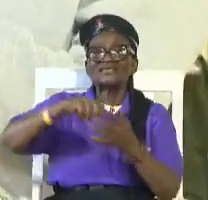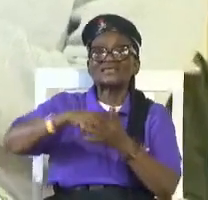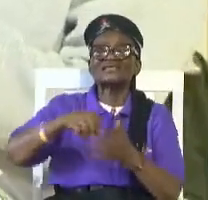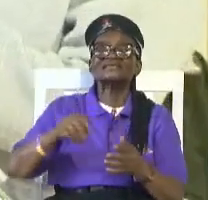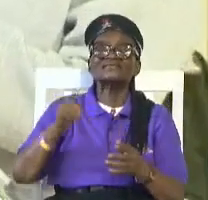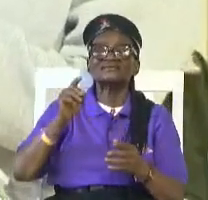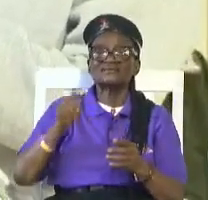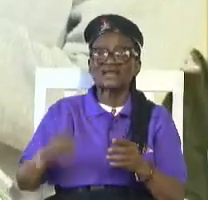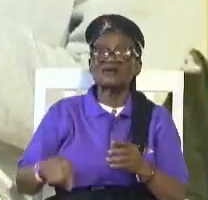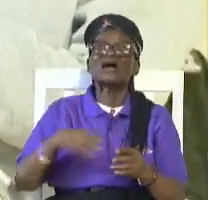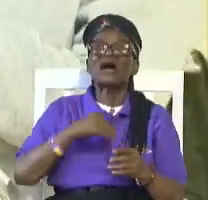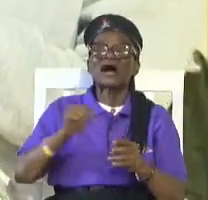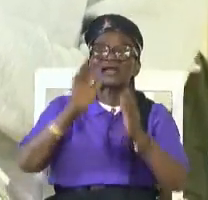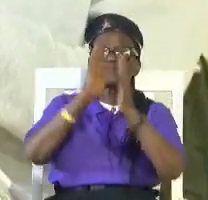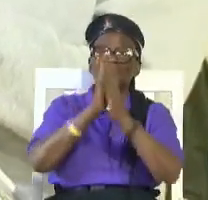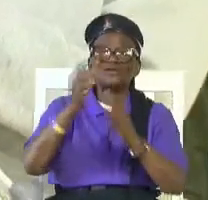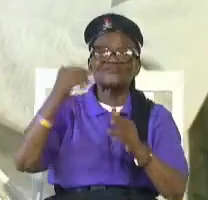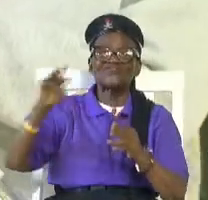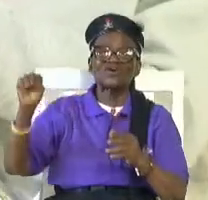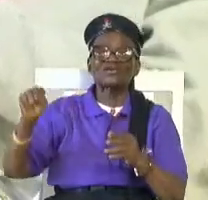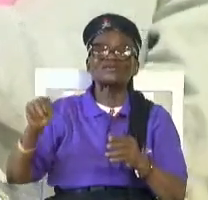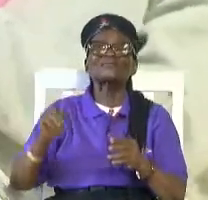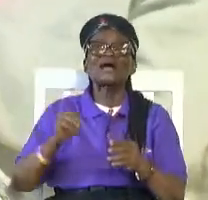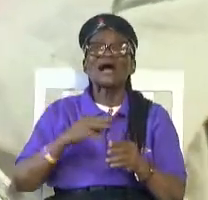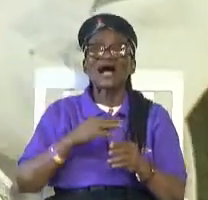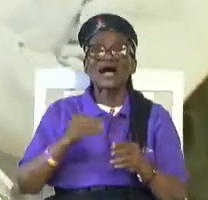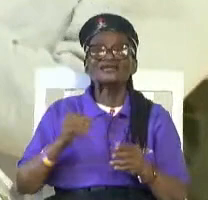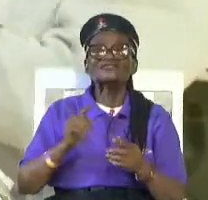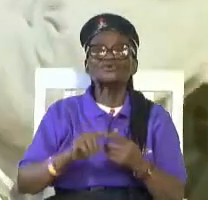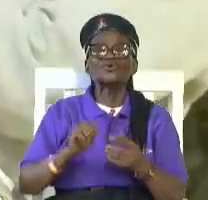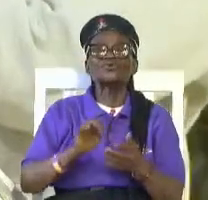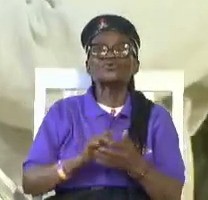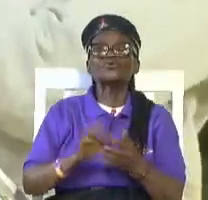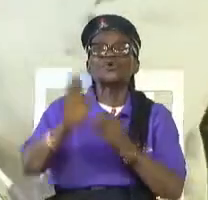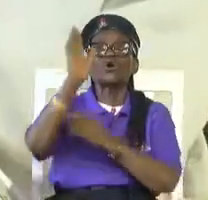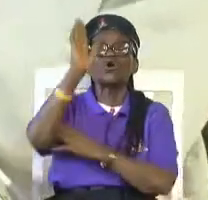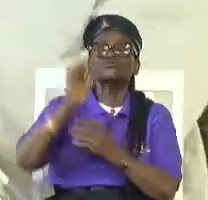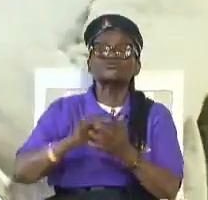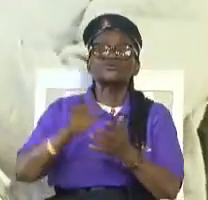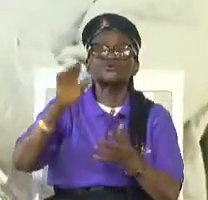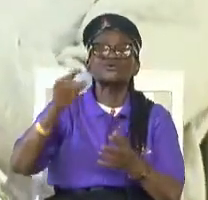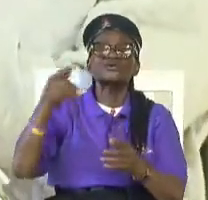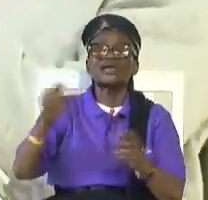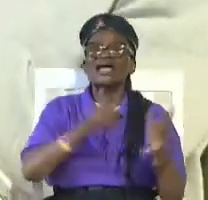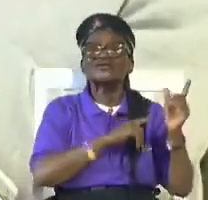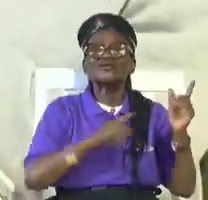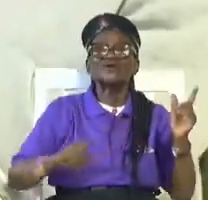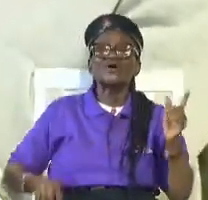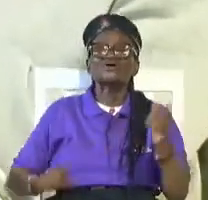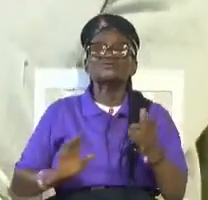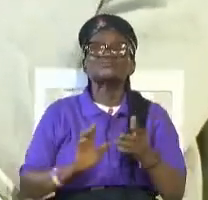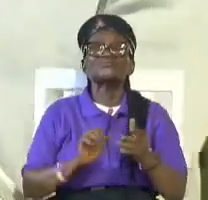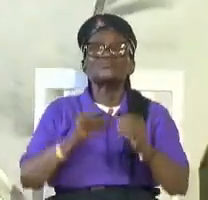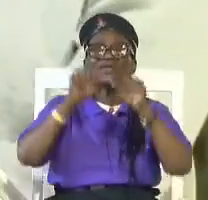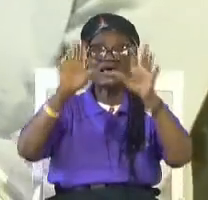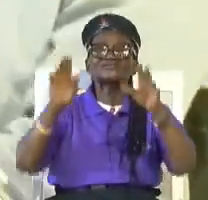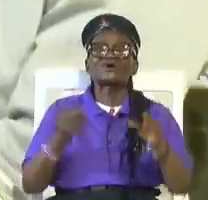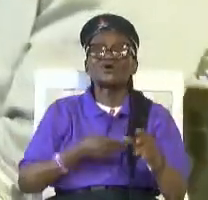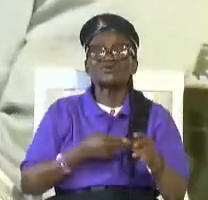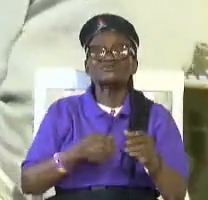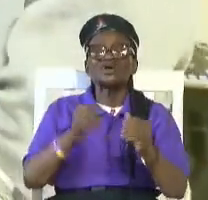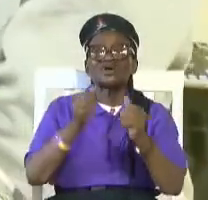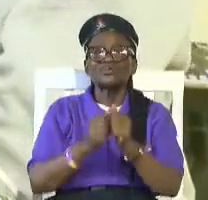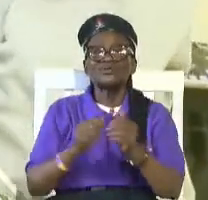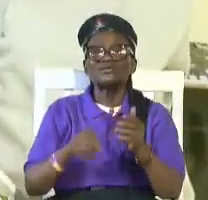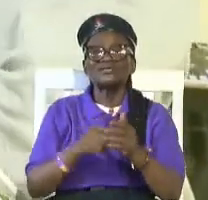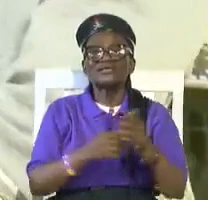of the Lord bless us with Wuraola Benis Oluwa Jomiloju in the month of